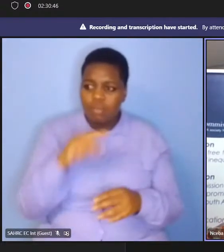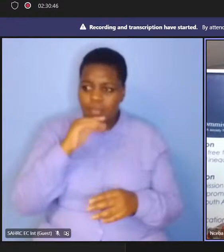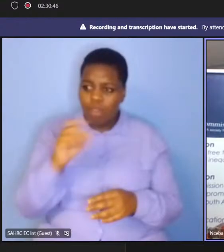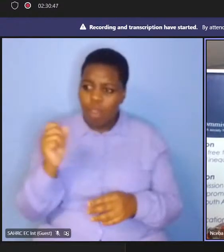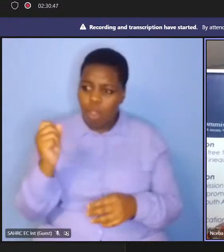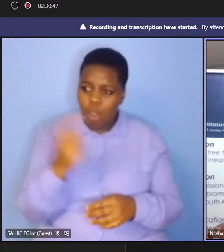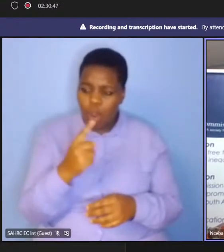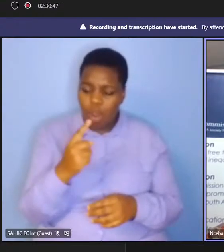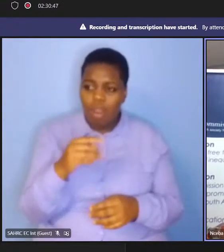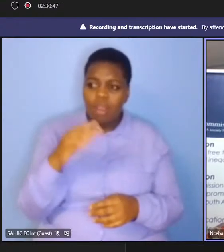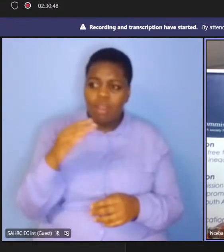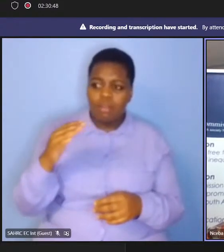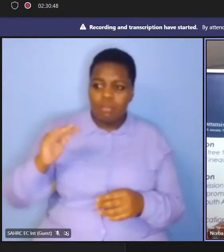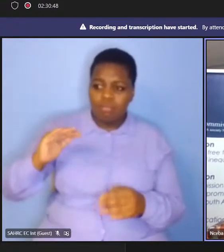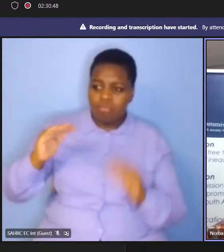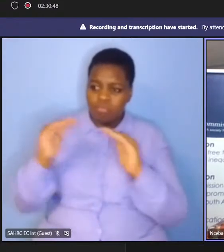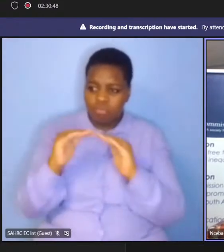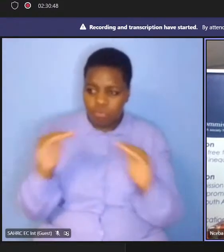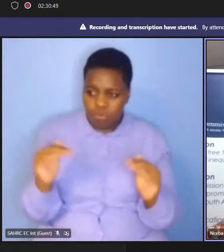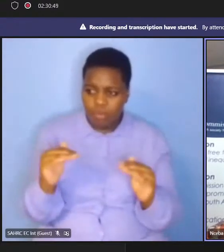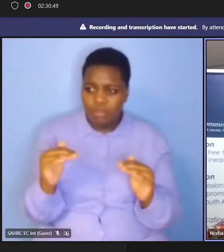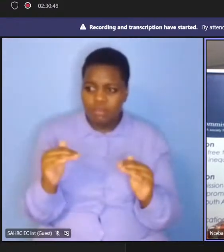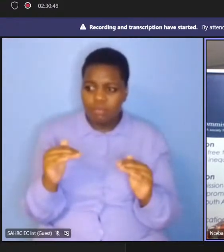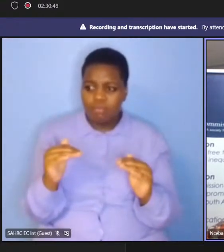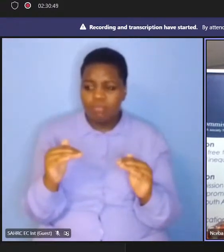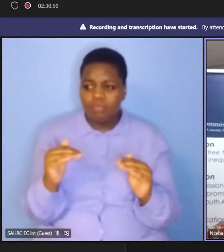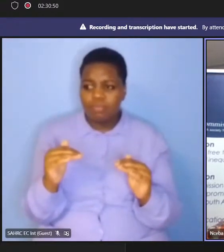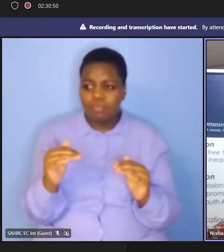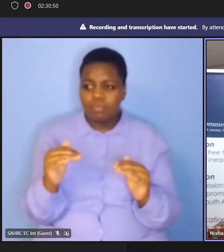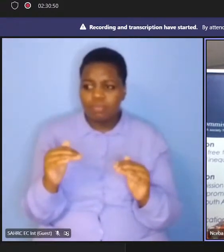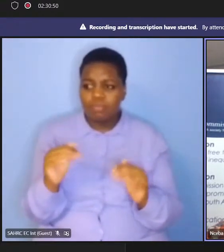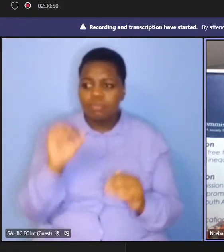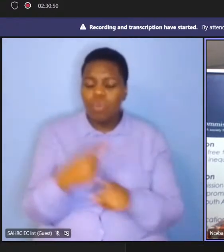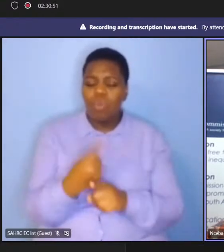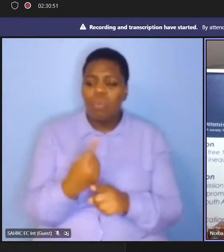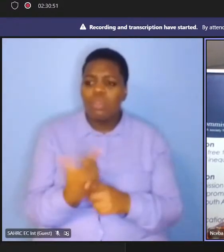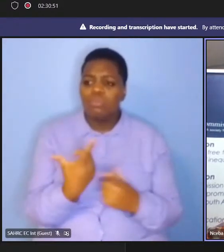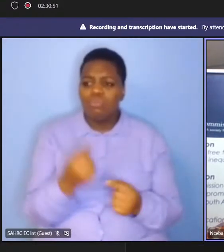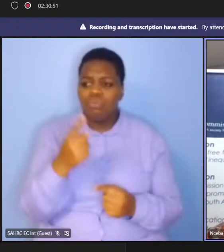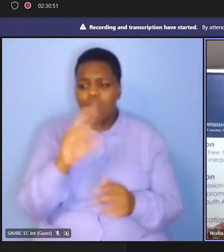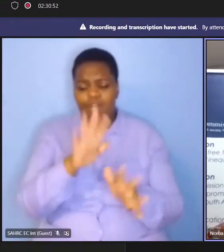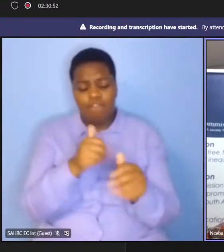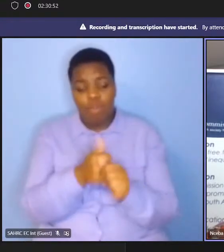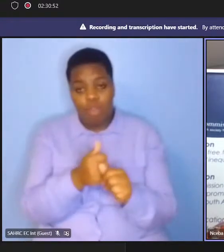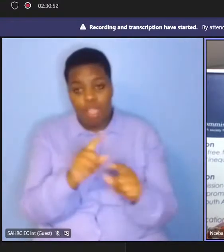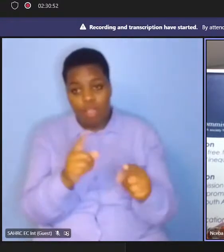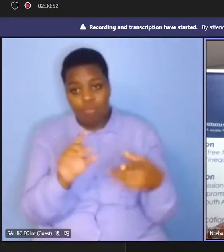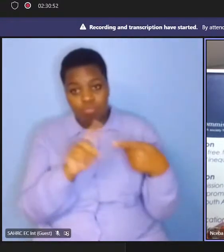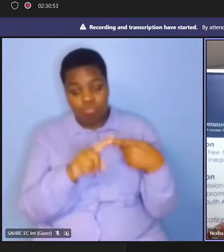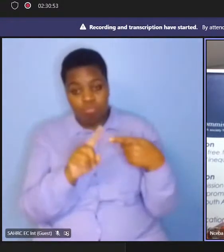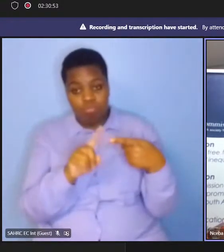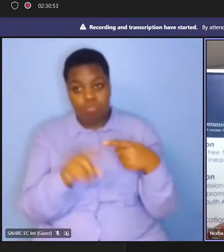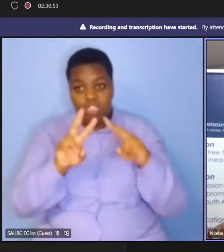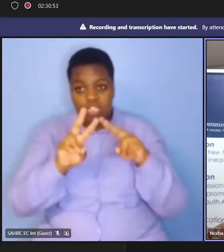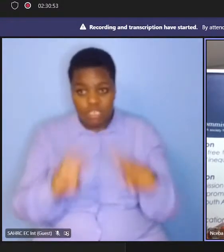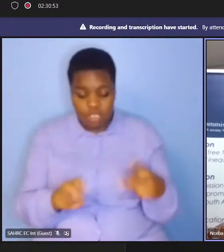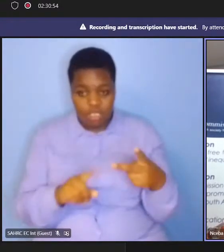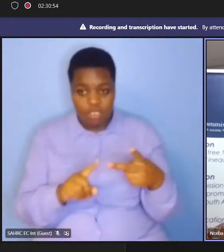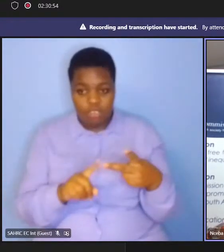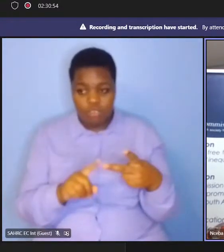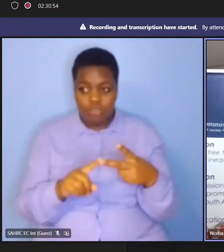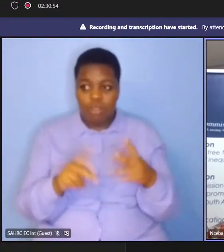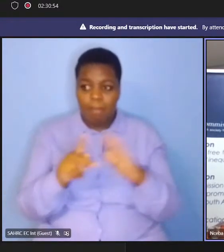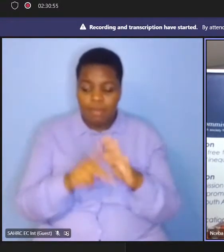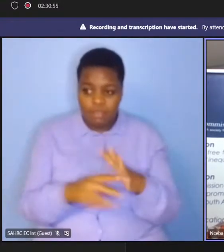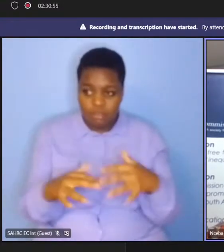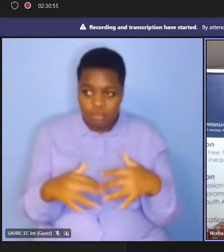gender oppression and inequalities. And we do this through the following: conduct research, public education, policy